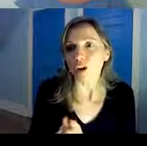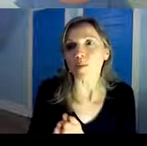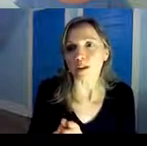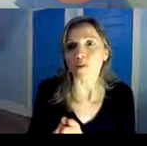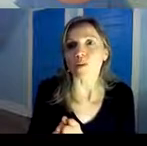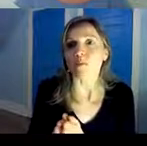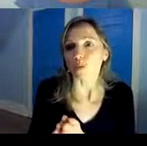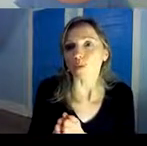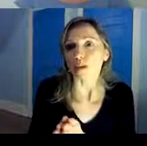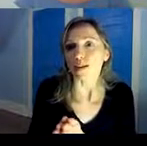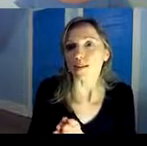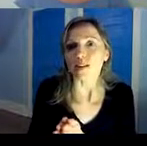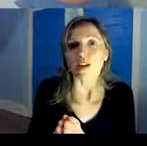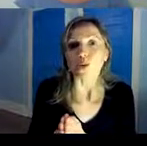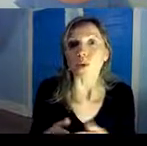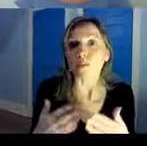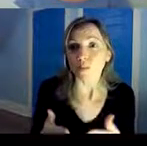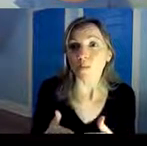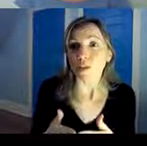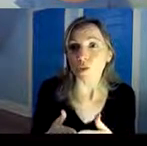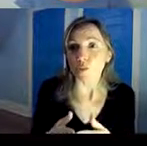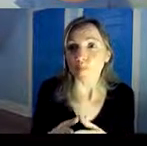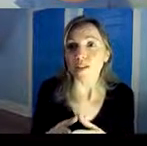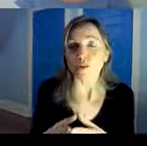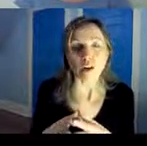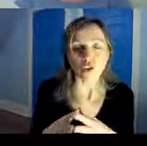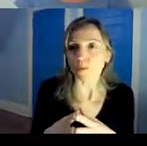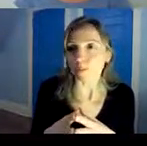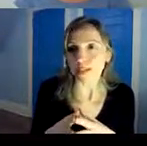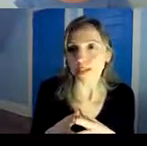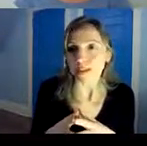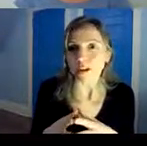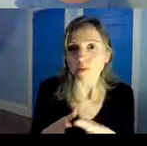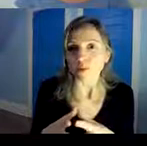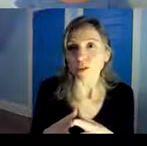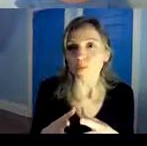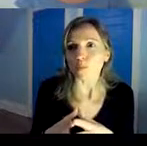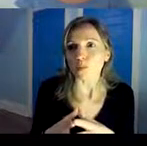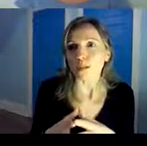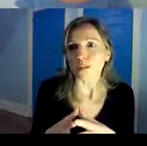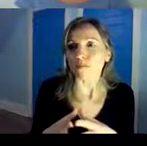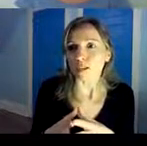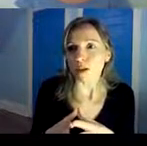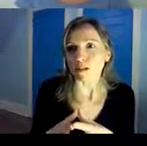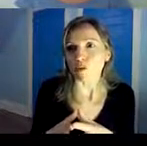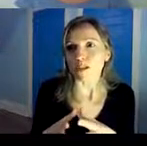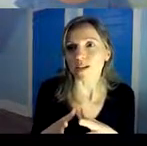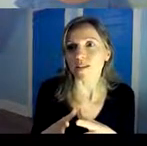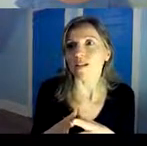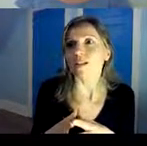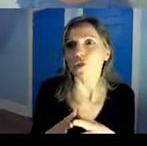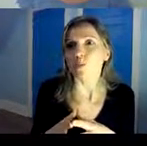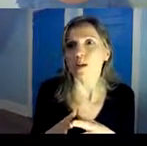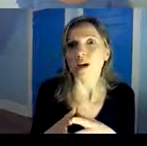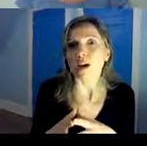The females only of common buckthorn produce berries. So if you have a number of these on your property and you're not sure where to begin, focus on removing the females, because